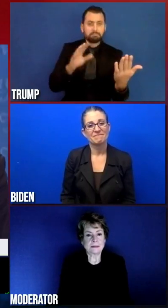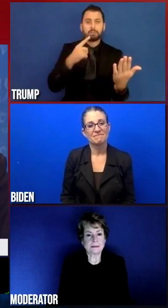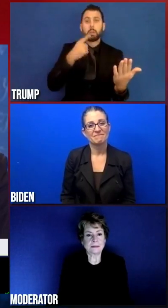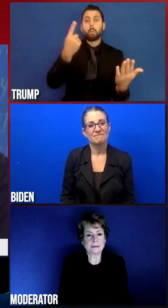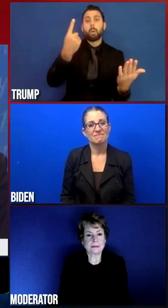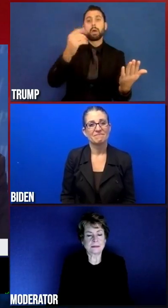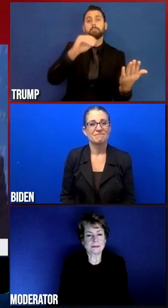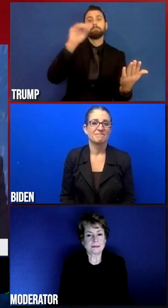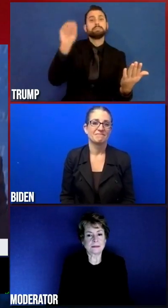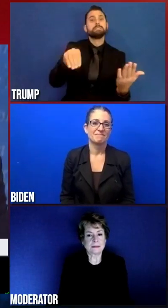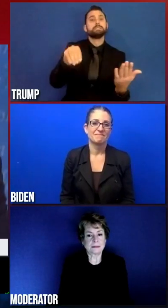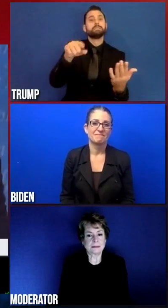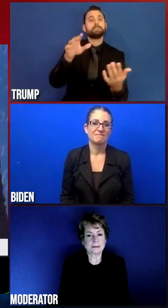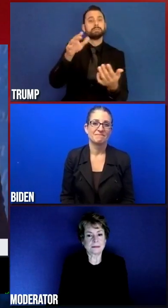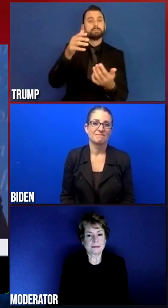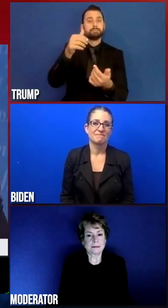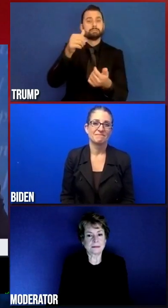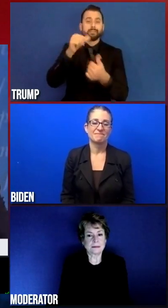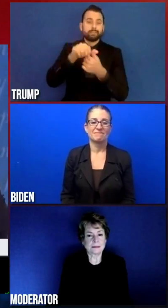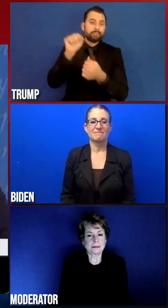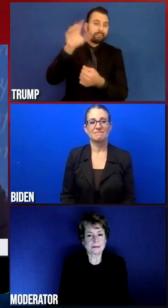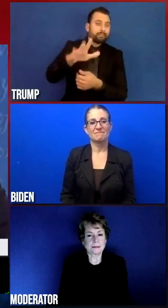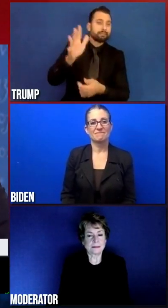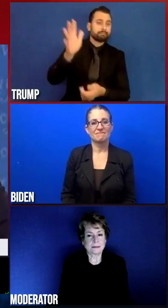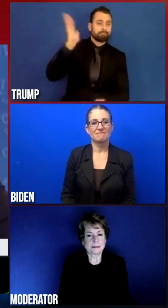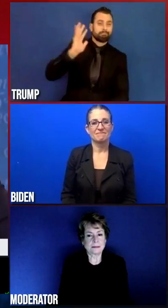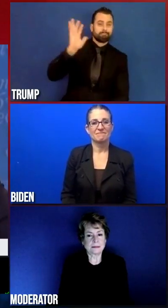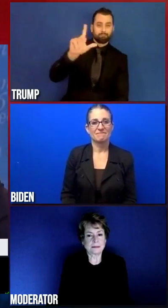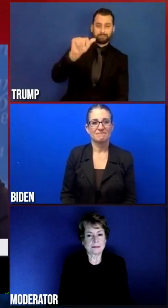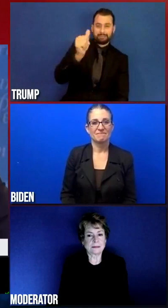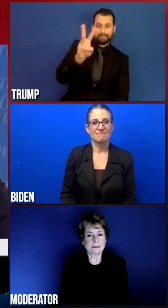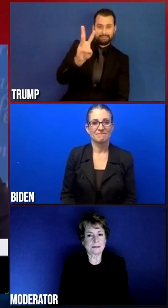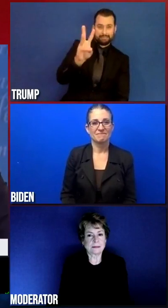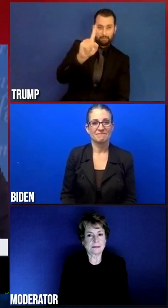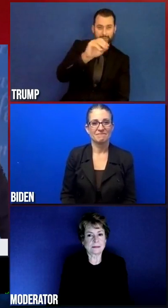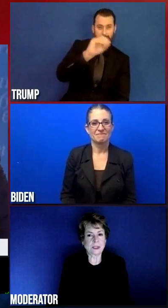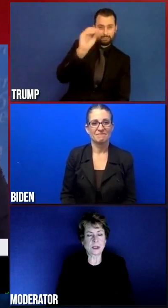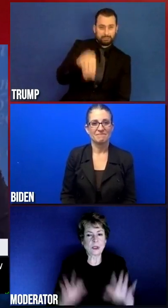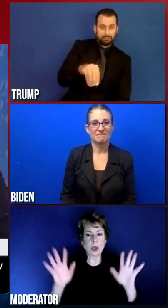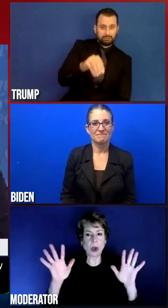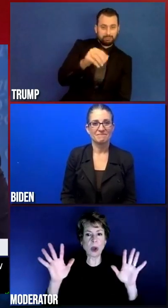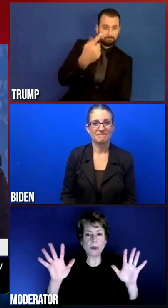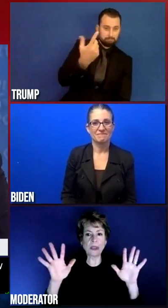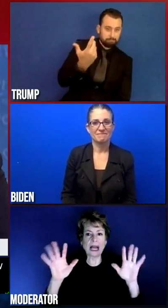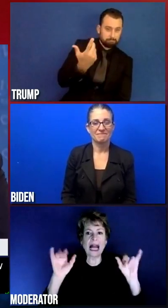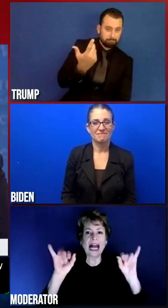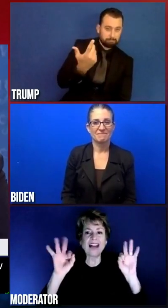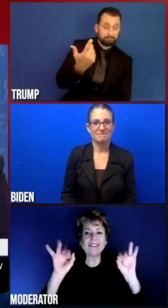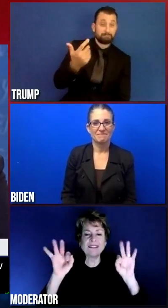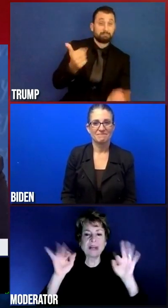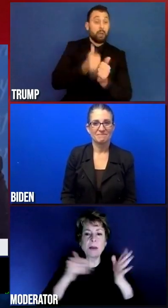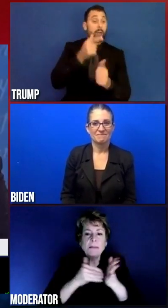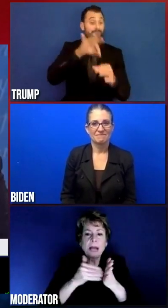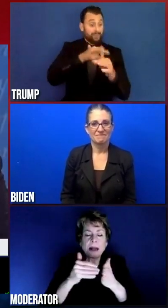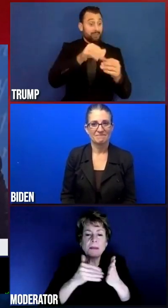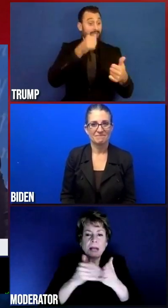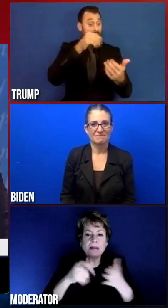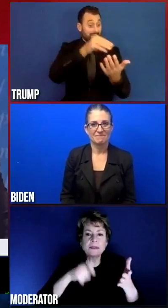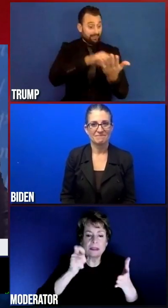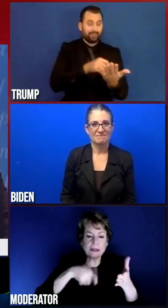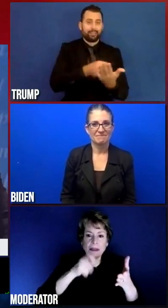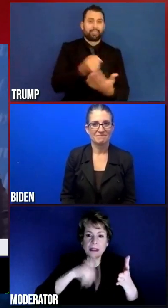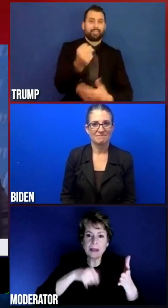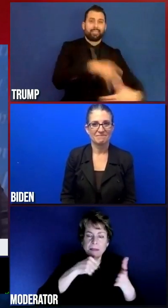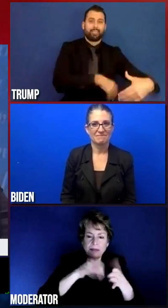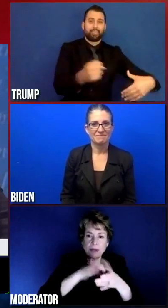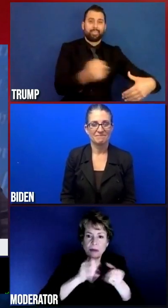They take them. We don't like them. We don't like them. But what they are you throw going to them do out about it? left If there and are right. millions of ballots going out What right you now, do what is are you you go gonna and do? vote. You do a solicited ballot, No, and that's I'm not-